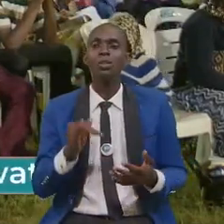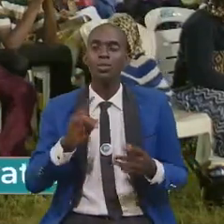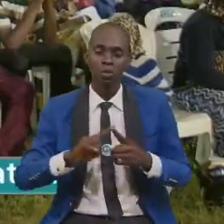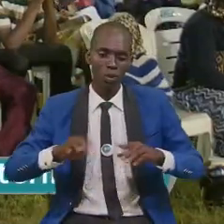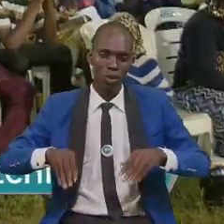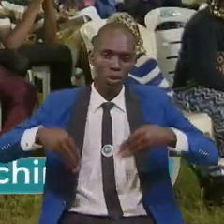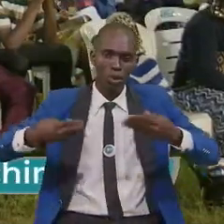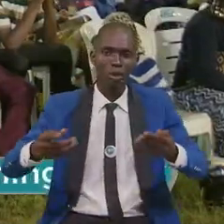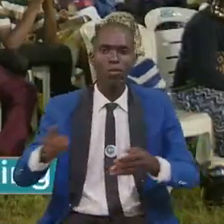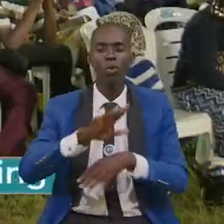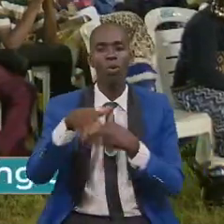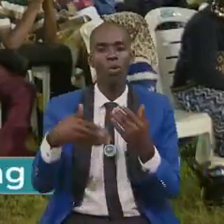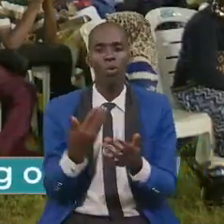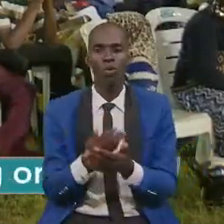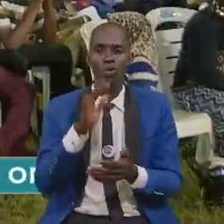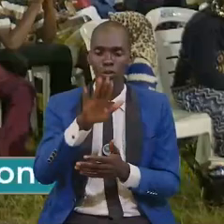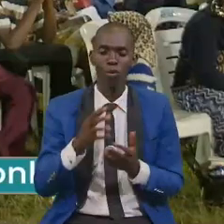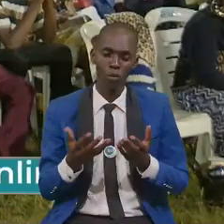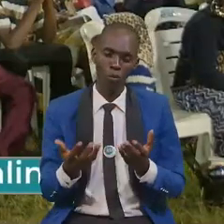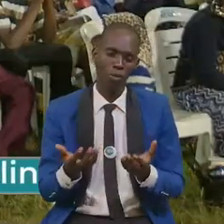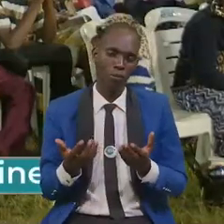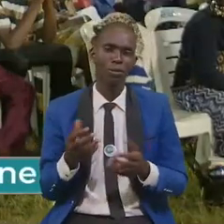those desires.